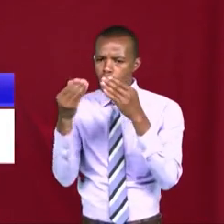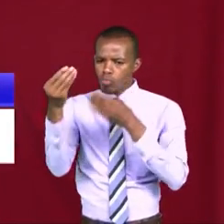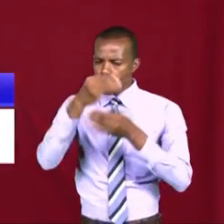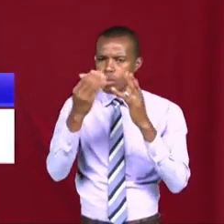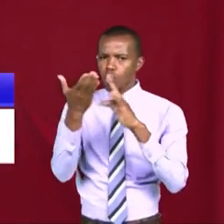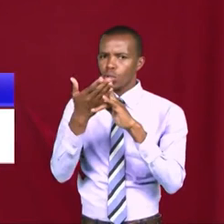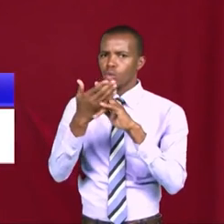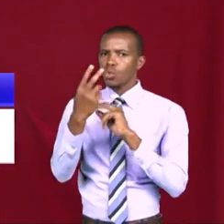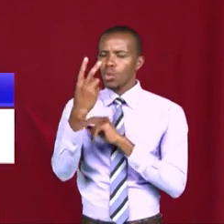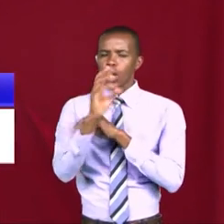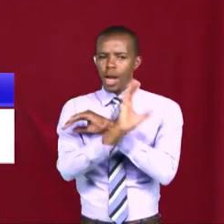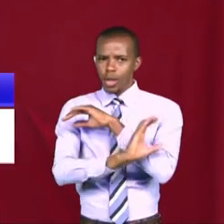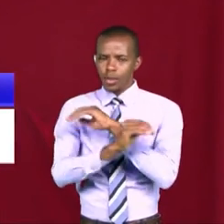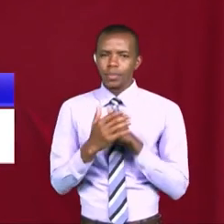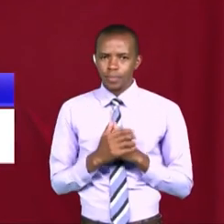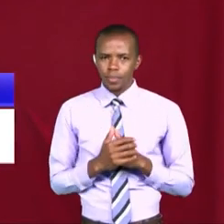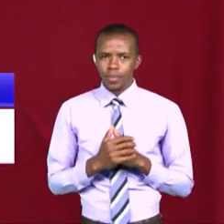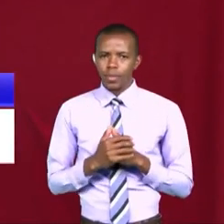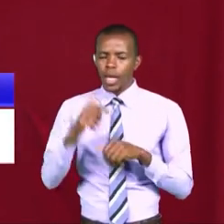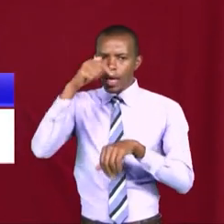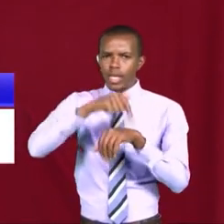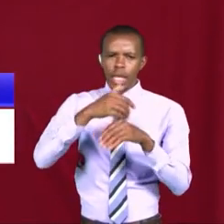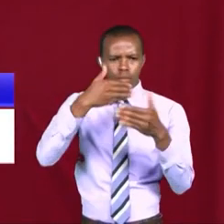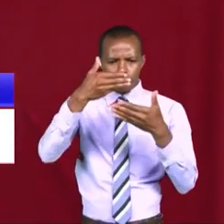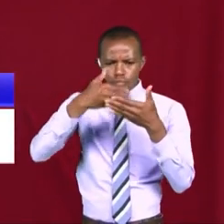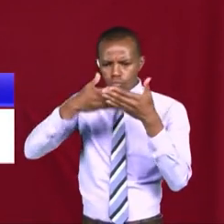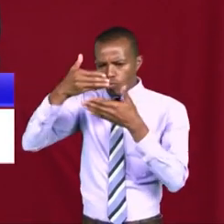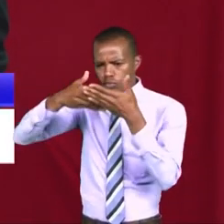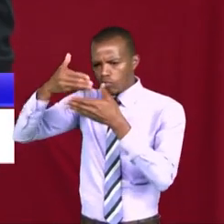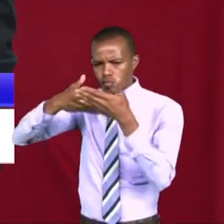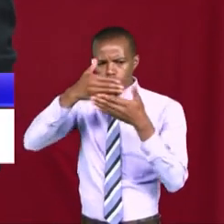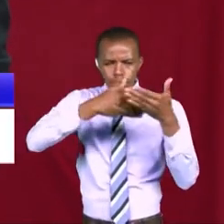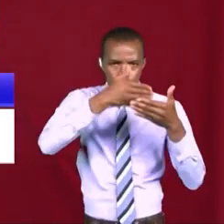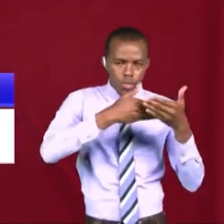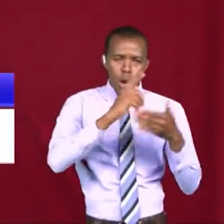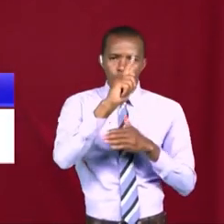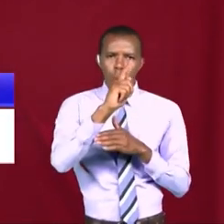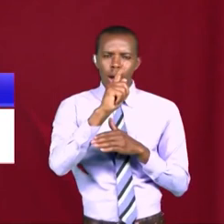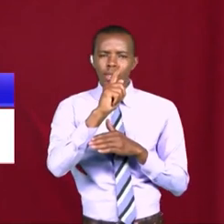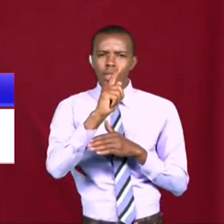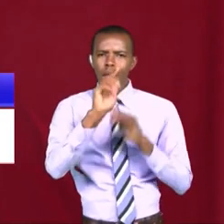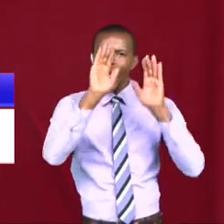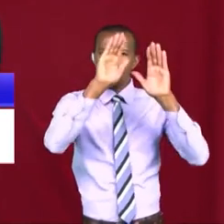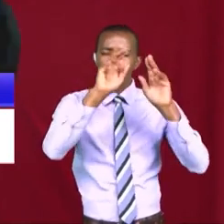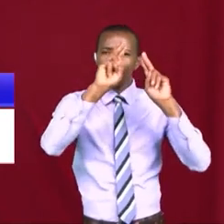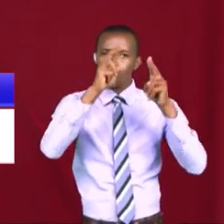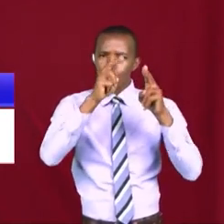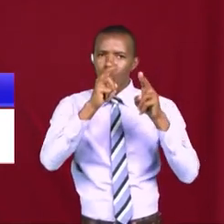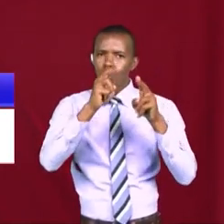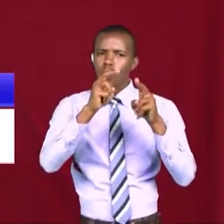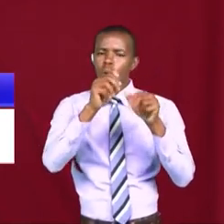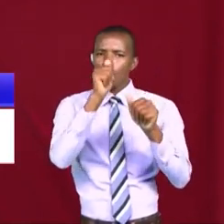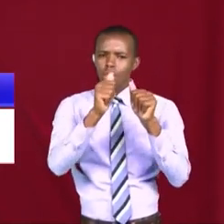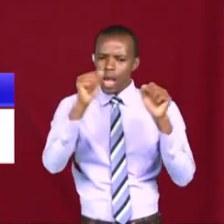countries. And during our discussions, we also took note of one urgent matter, which has happened over the